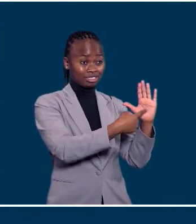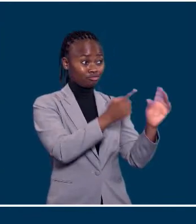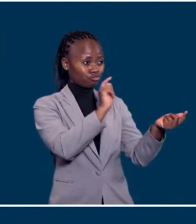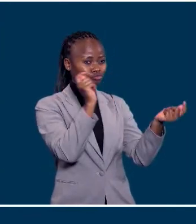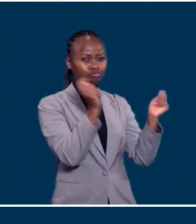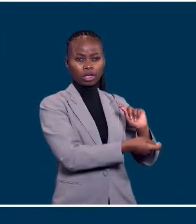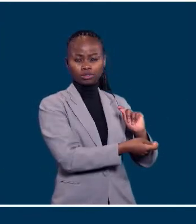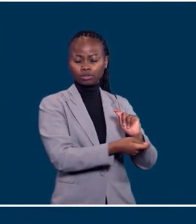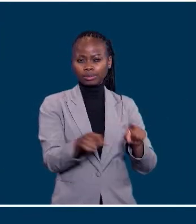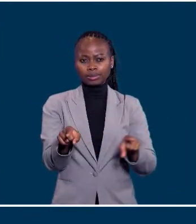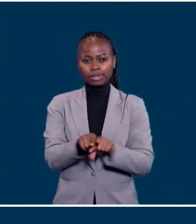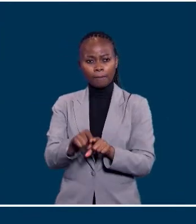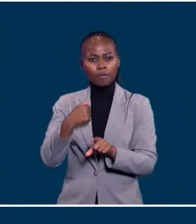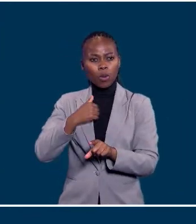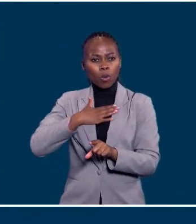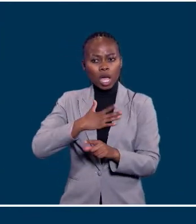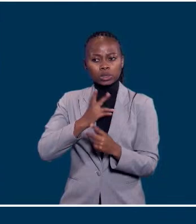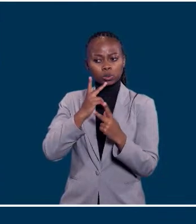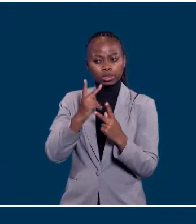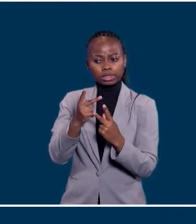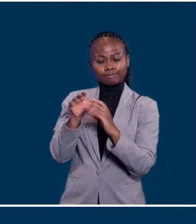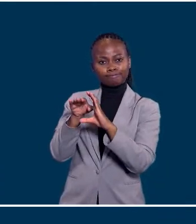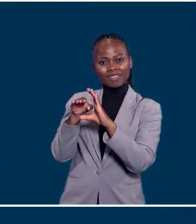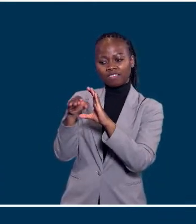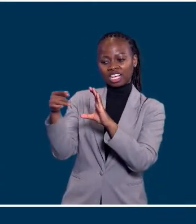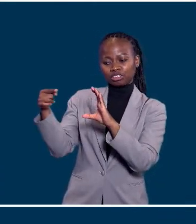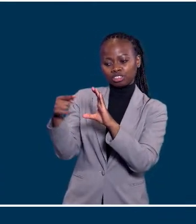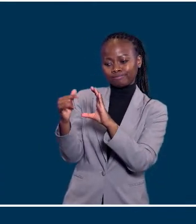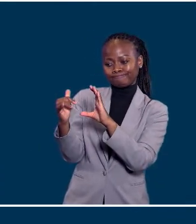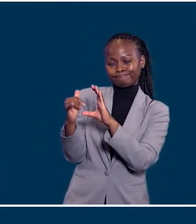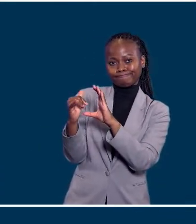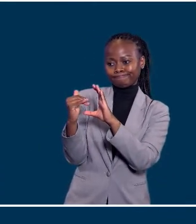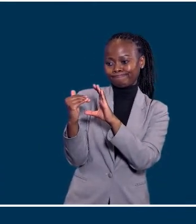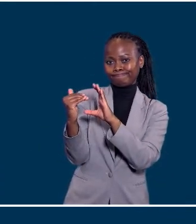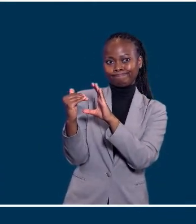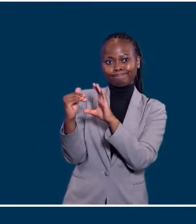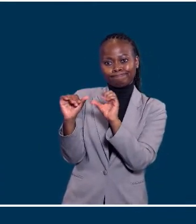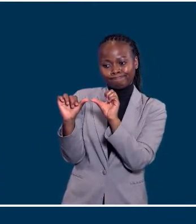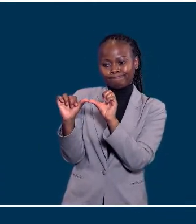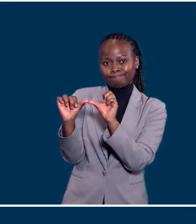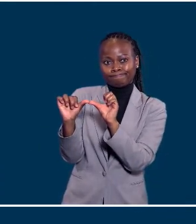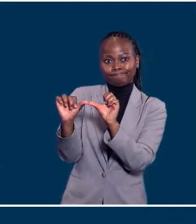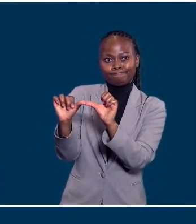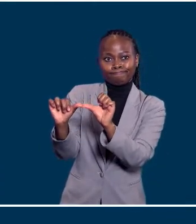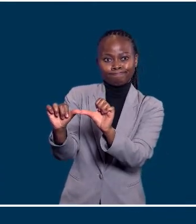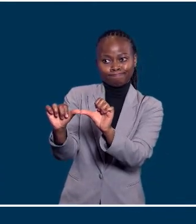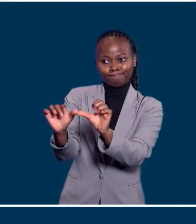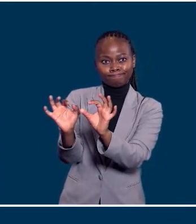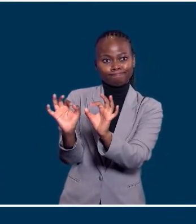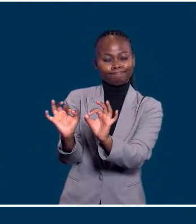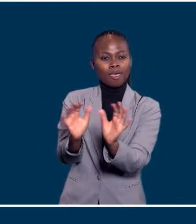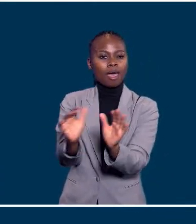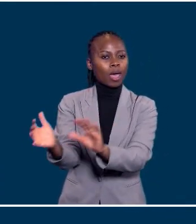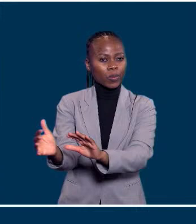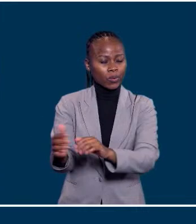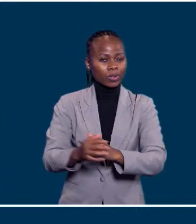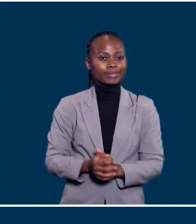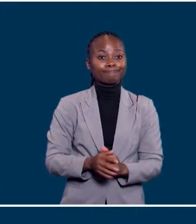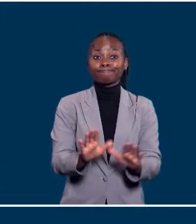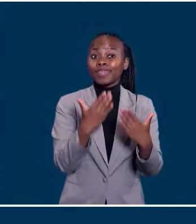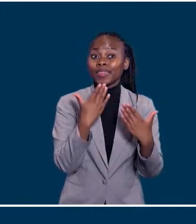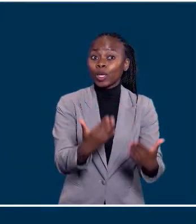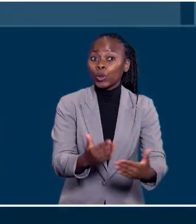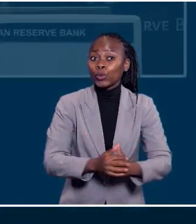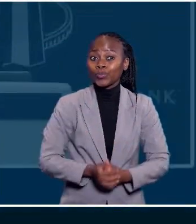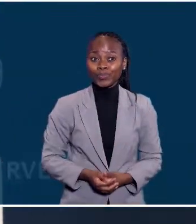to see to continue to get that trajectory behaving, inflation trajectory behaving the way we would like it to. Thank you